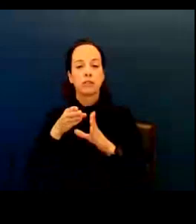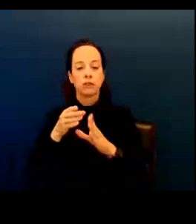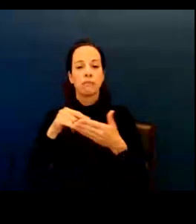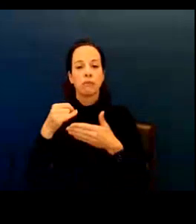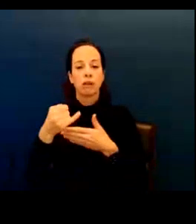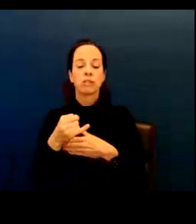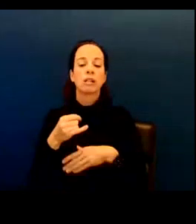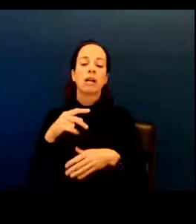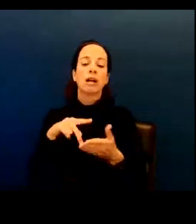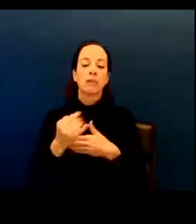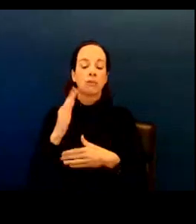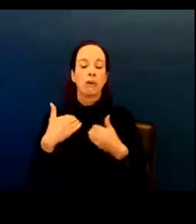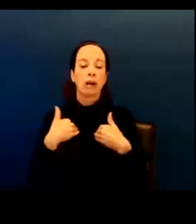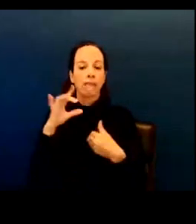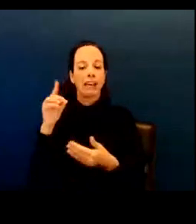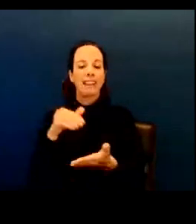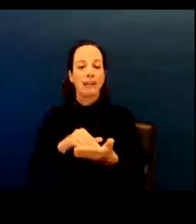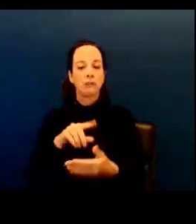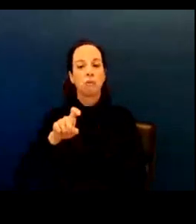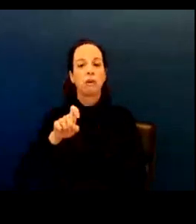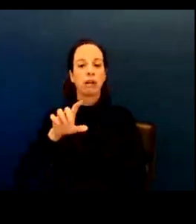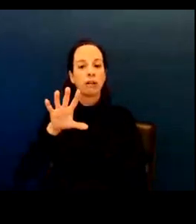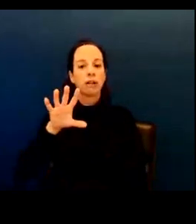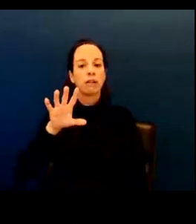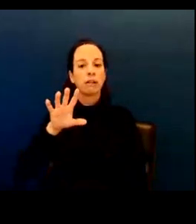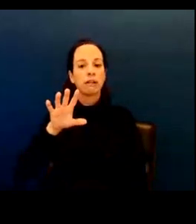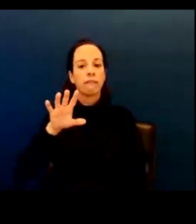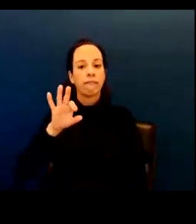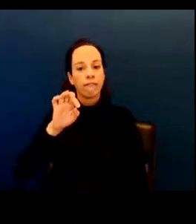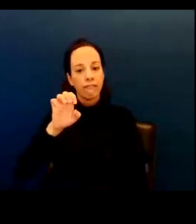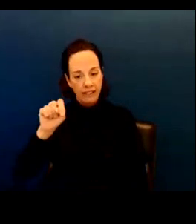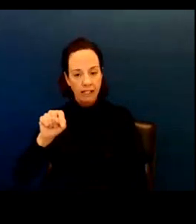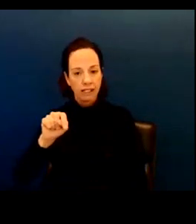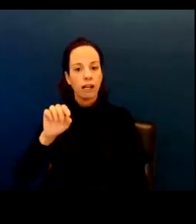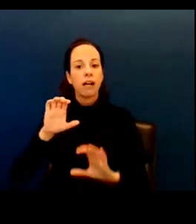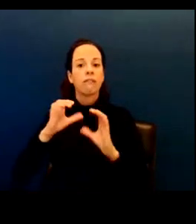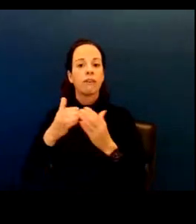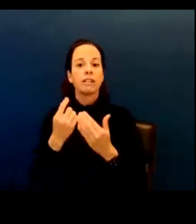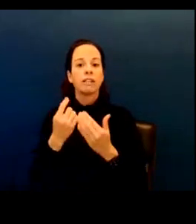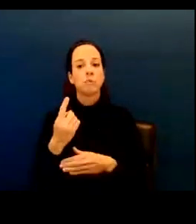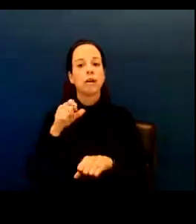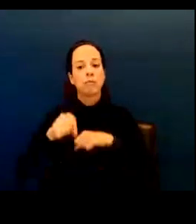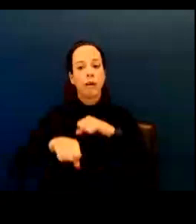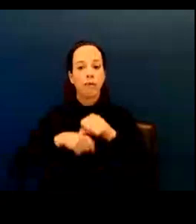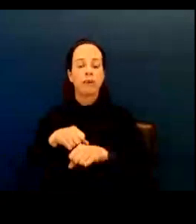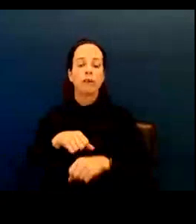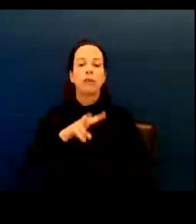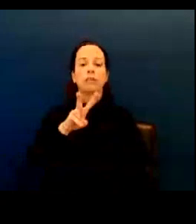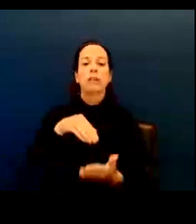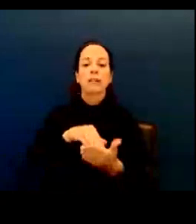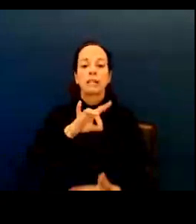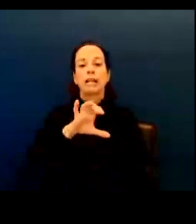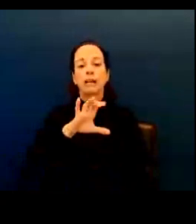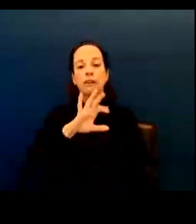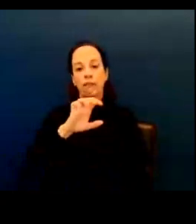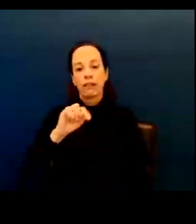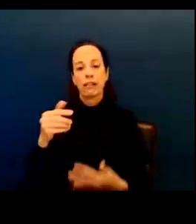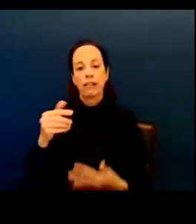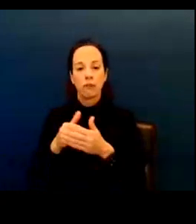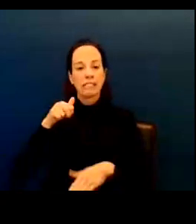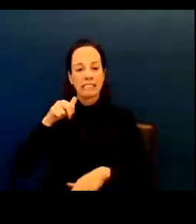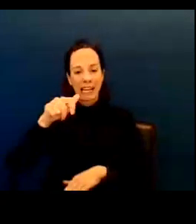construct 8,100 feet of Class 1 bike path, 2,800 feet of new sidewalks, and reconstruct 21 curb